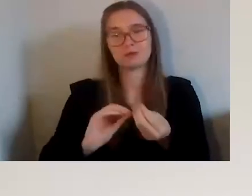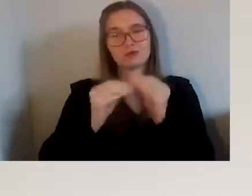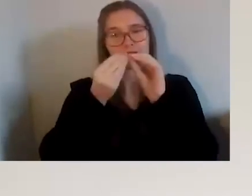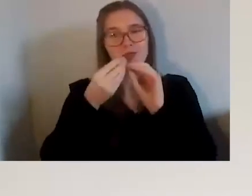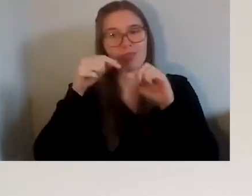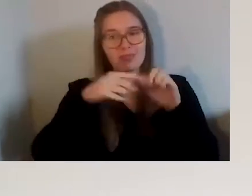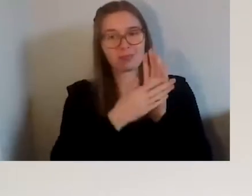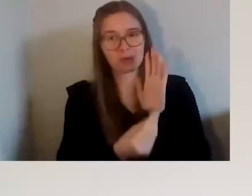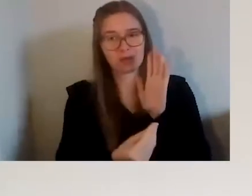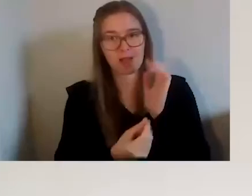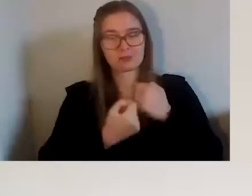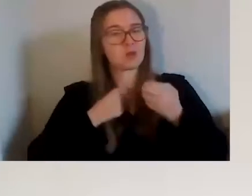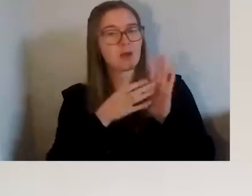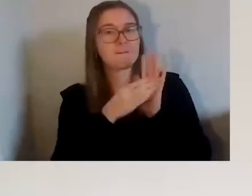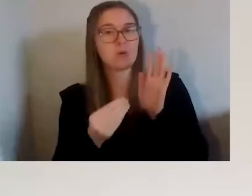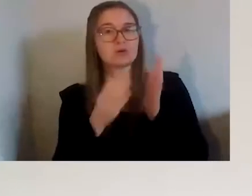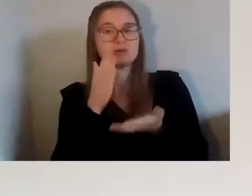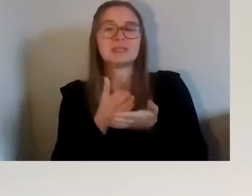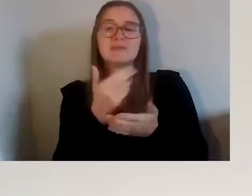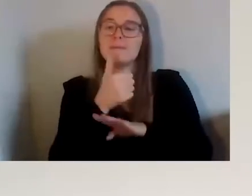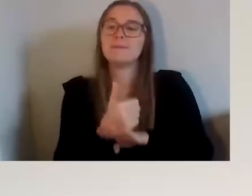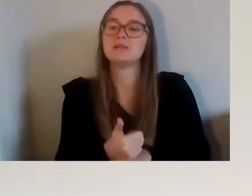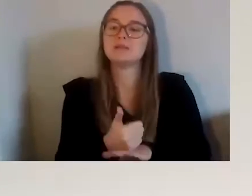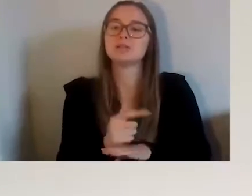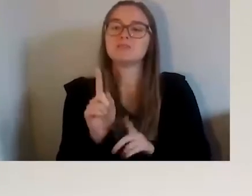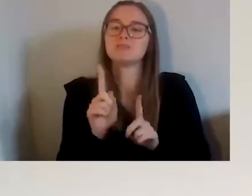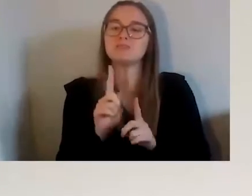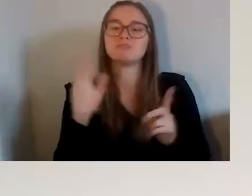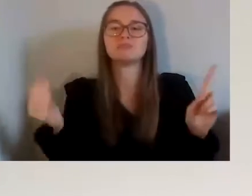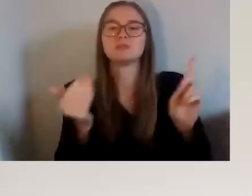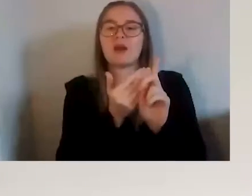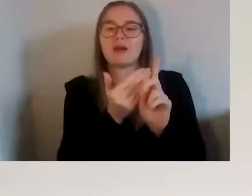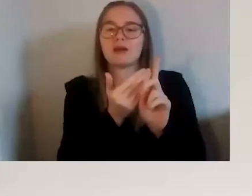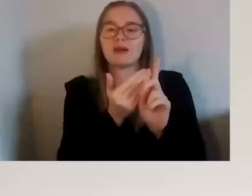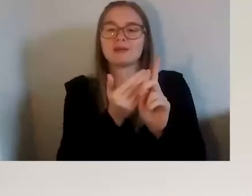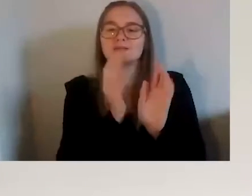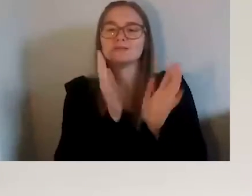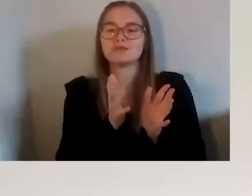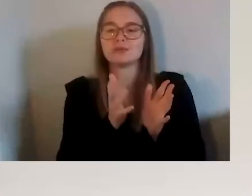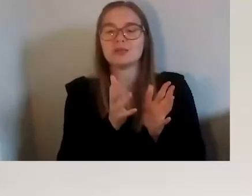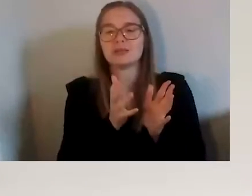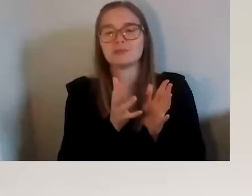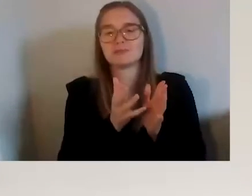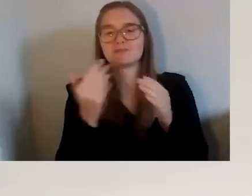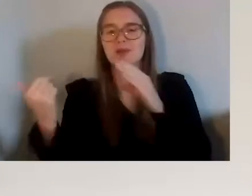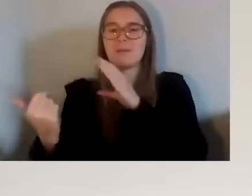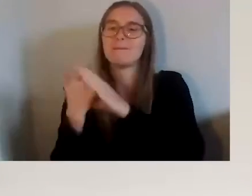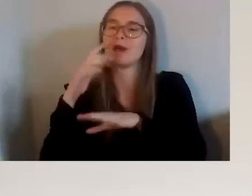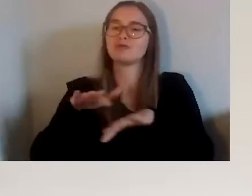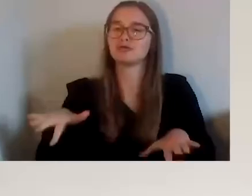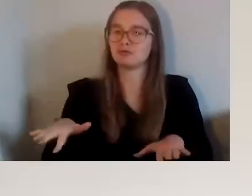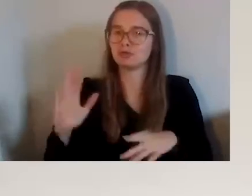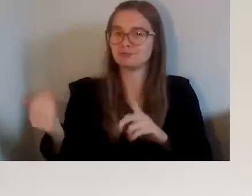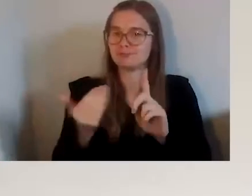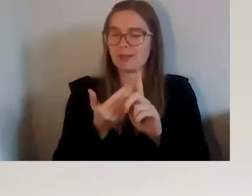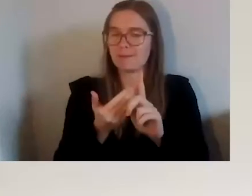model. Our model is definitely based on a target that is unaccompanied migrant children, and